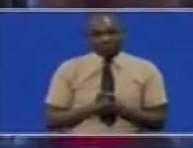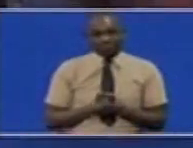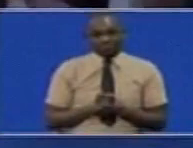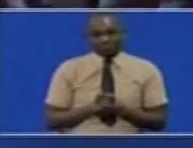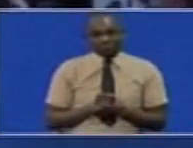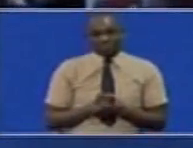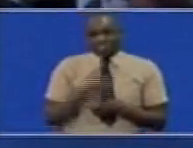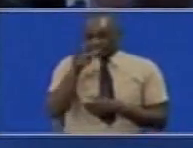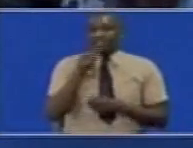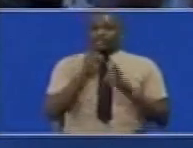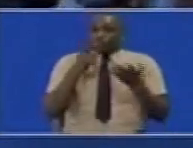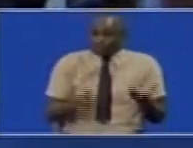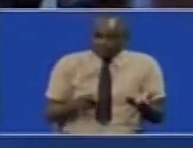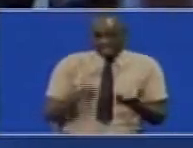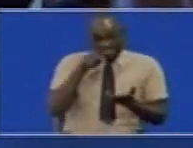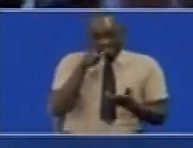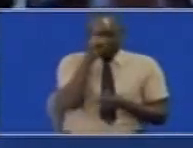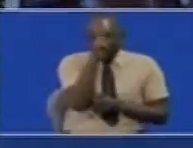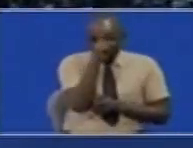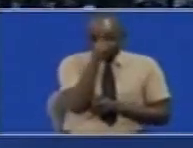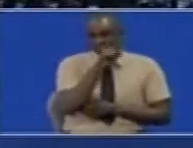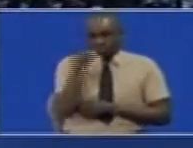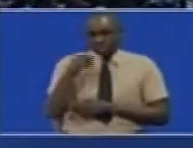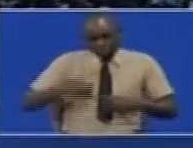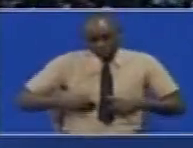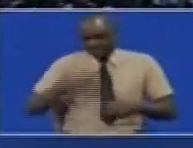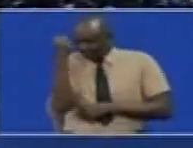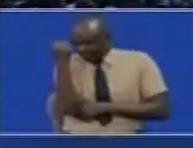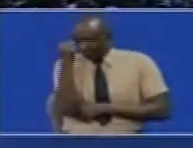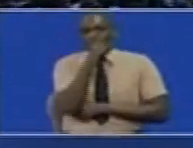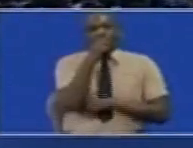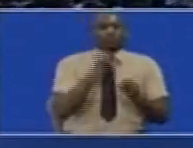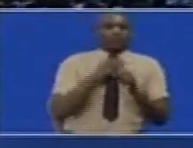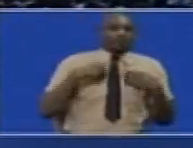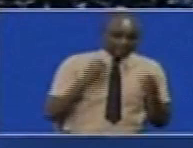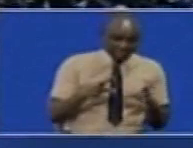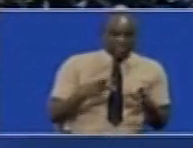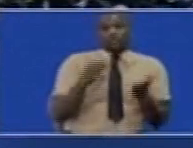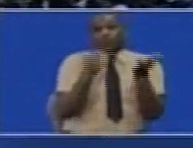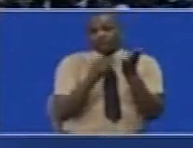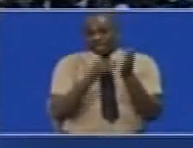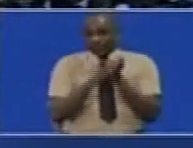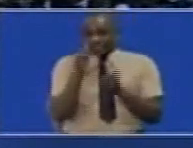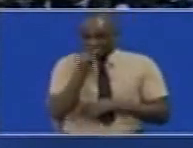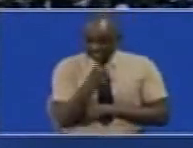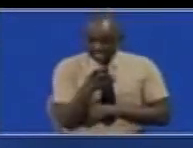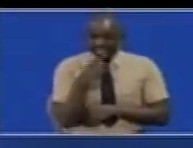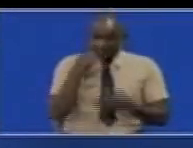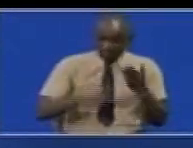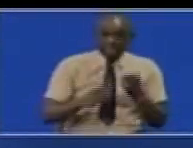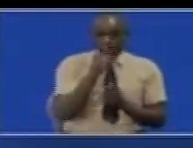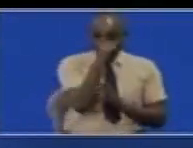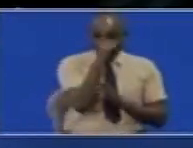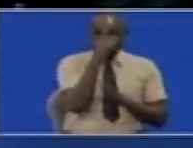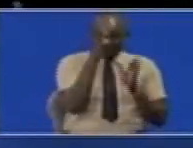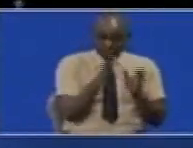It is reported that one in every five Kenyan youth has no job, compared to Uganda and Tanzania, where about one in